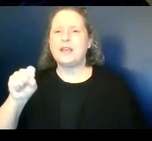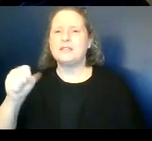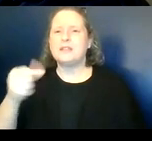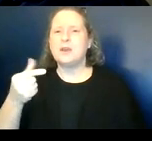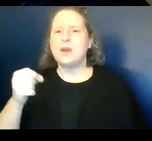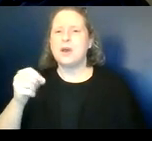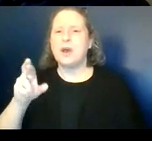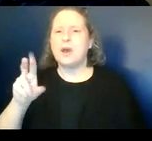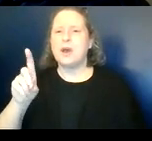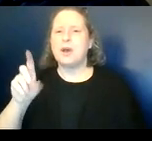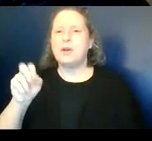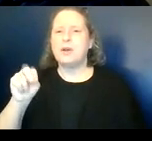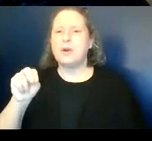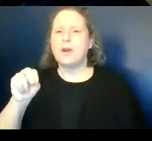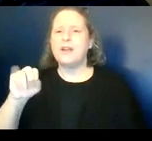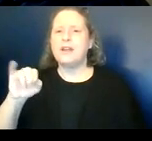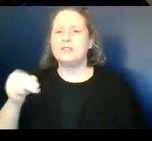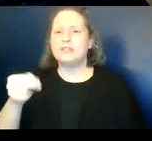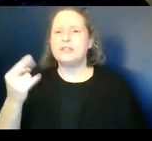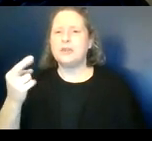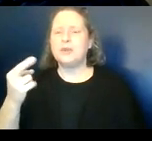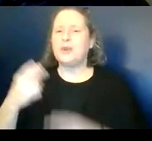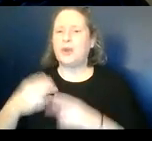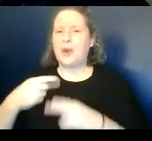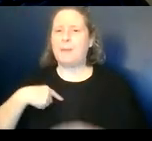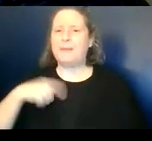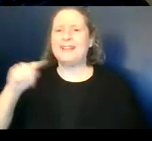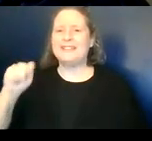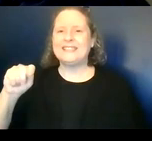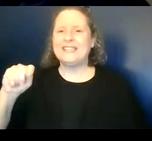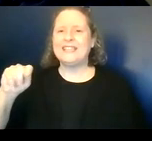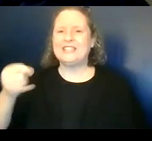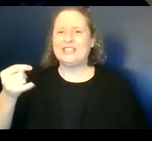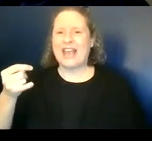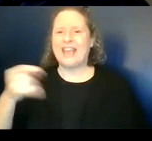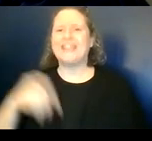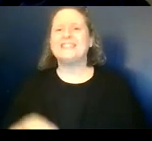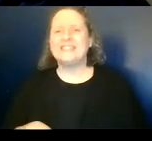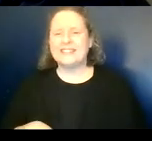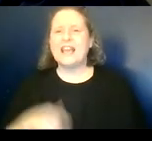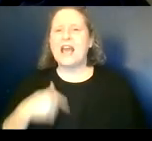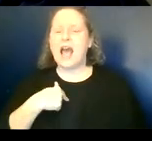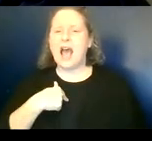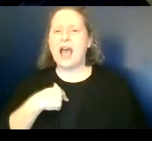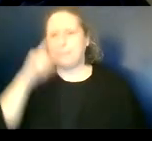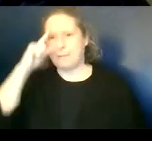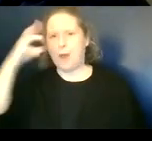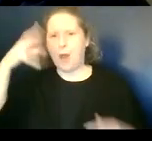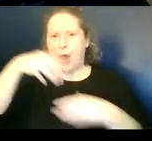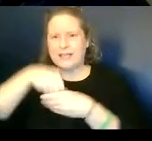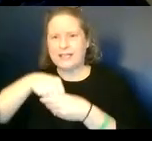And not only I am an autistic self-advocate and